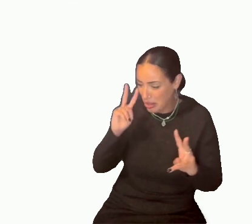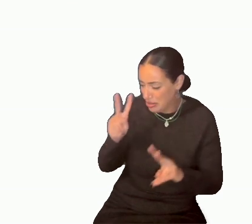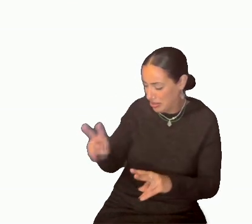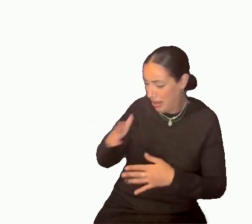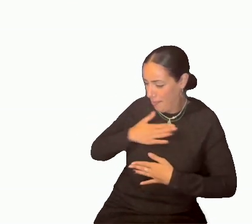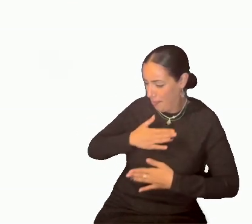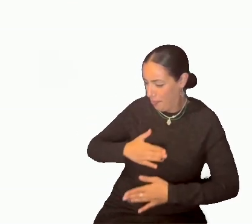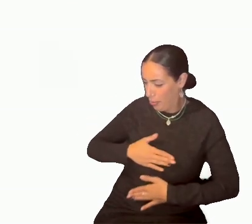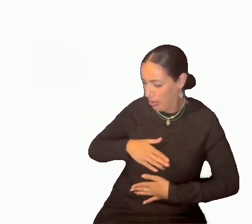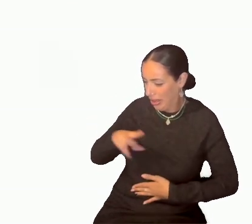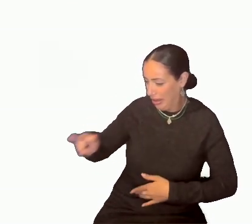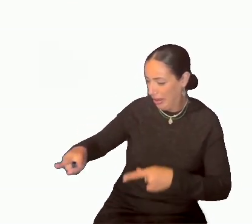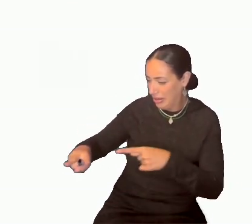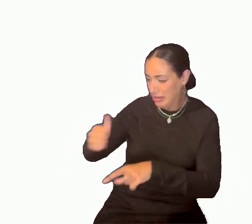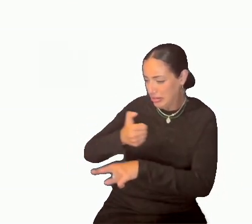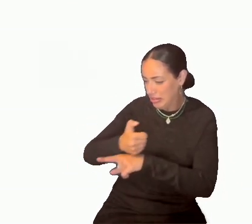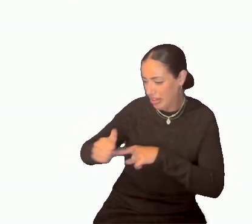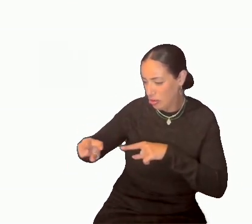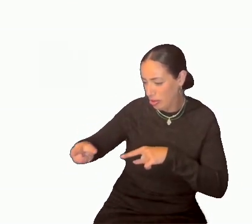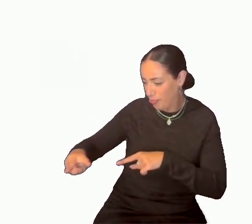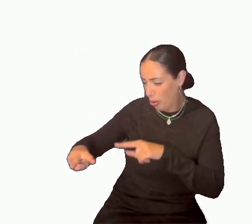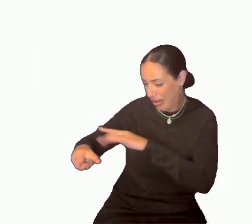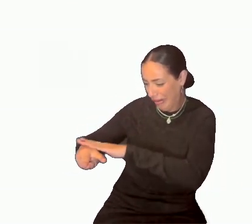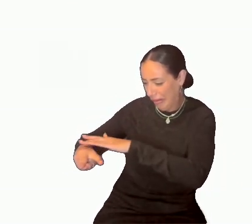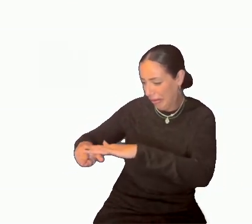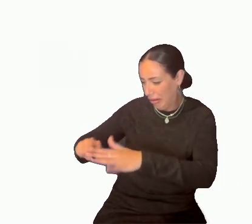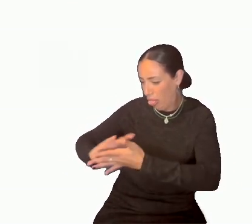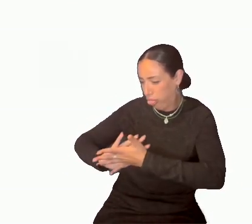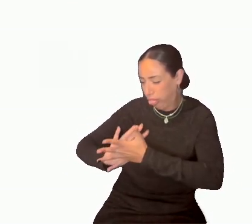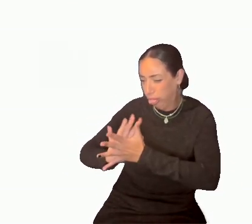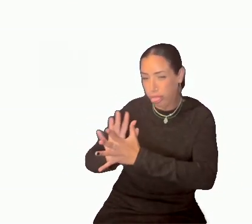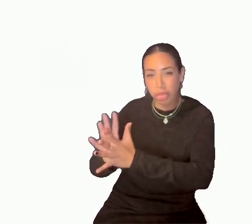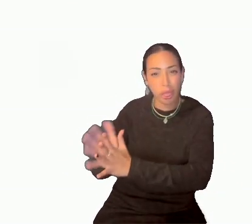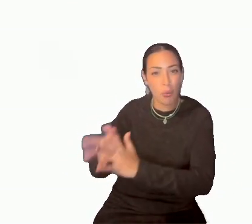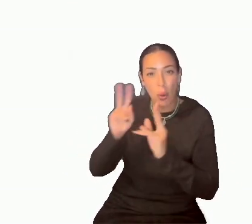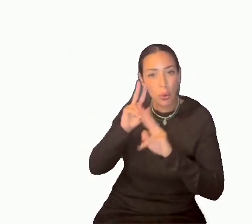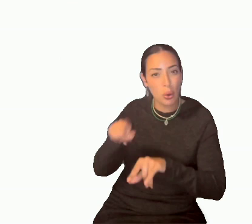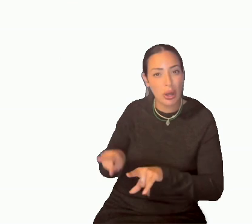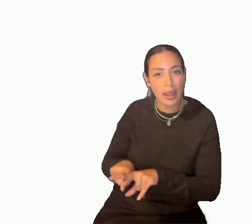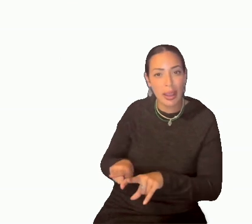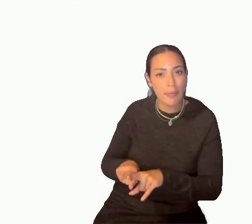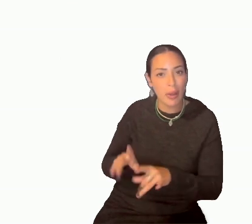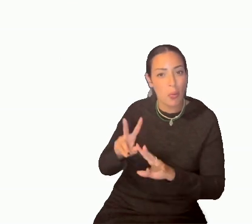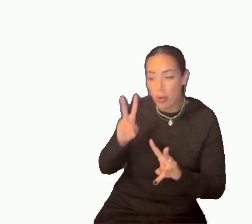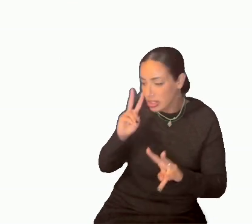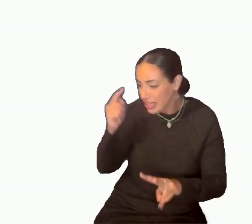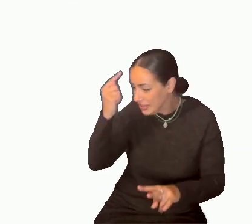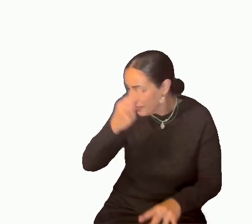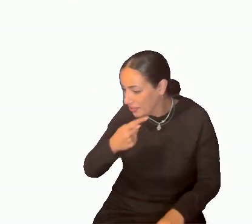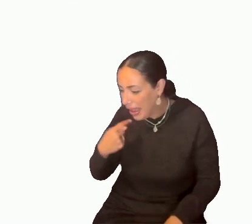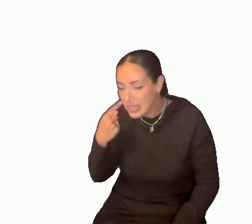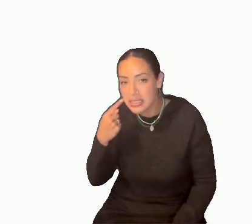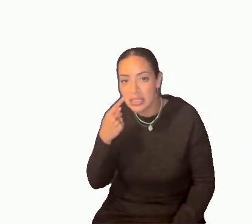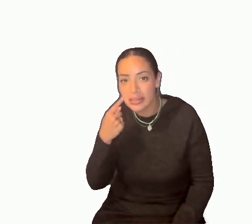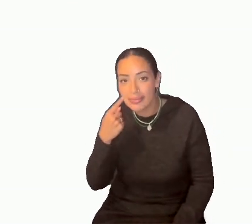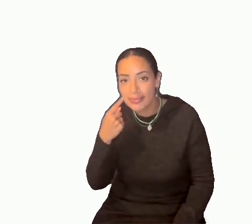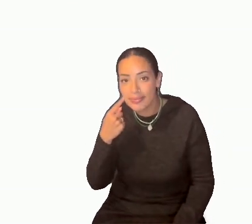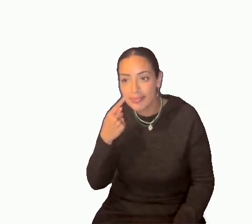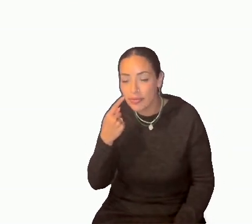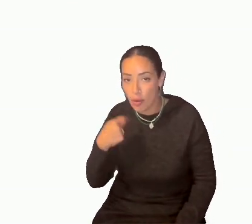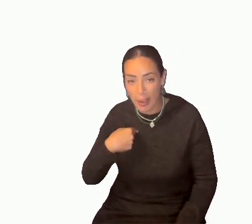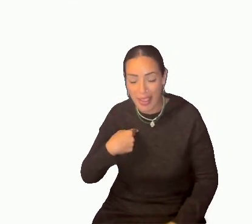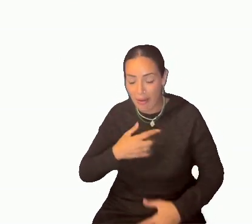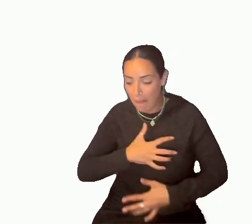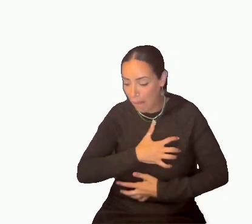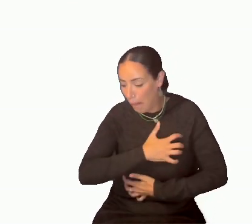time, his body would have deteriorated so much. It won't look like him anymore, and I won't be able to see his face. That was just